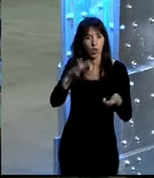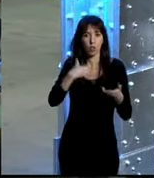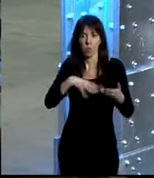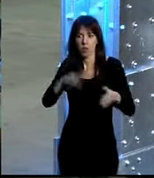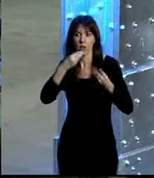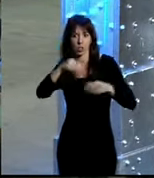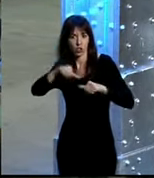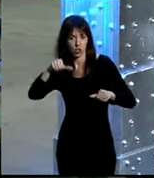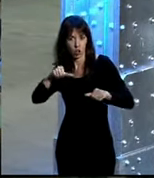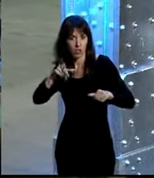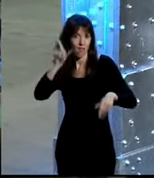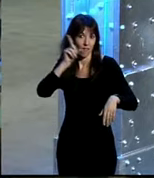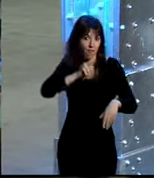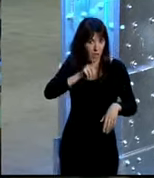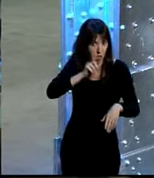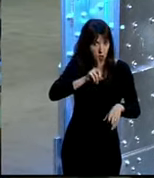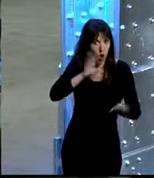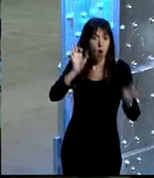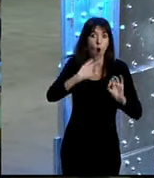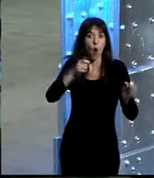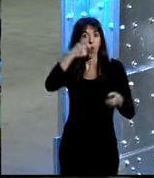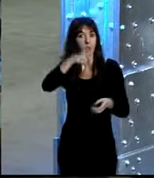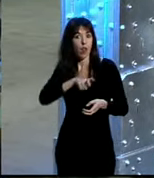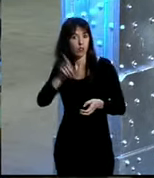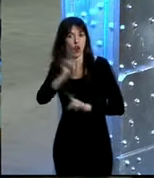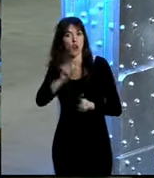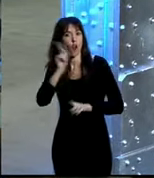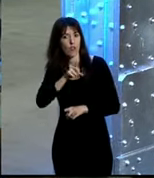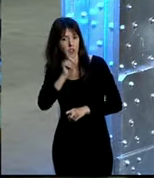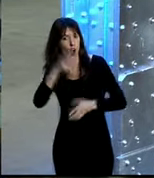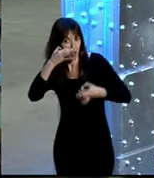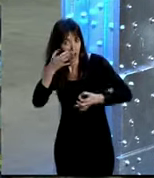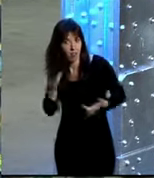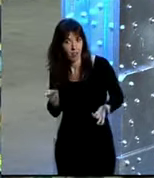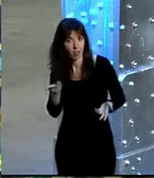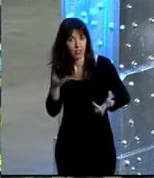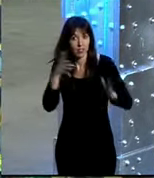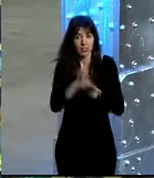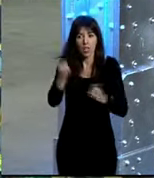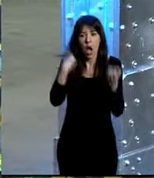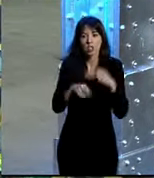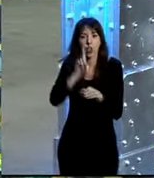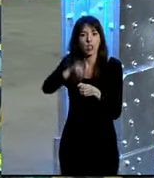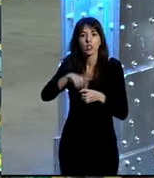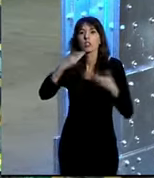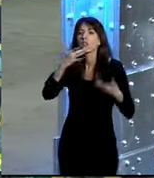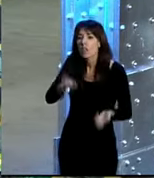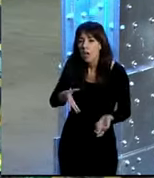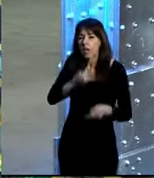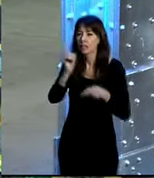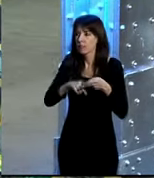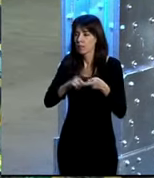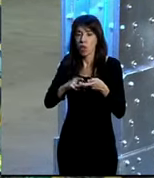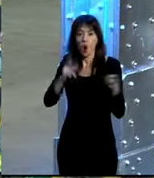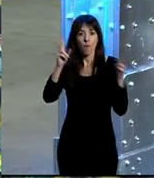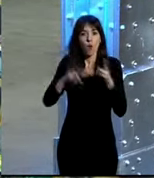the TV screen. We might have historical facts from the fictional side or from the non-fiction.